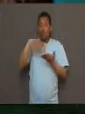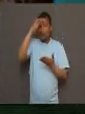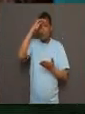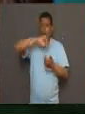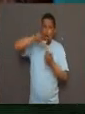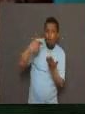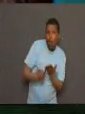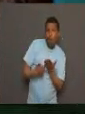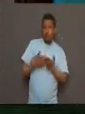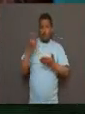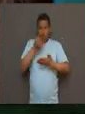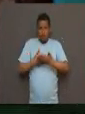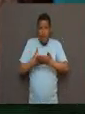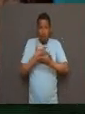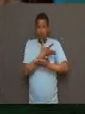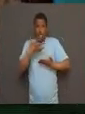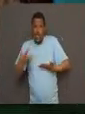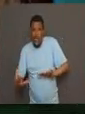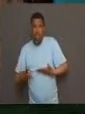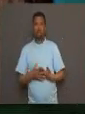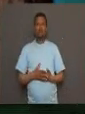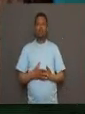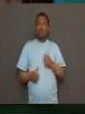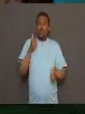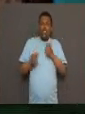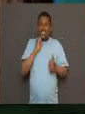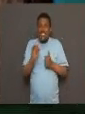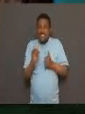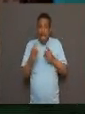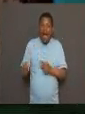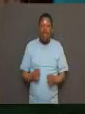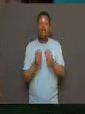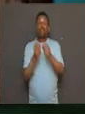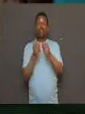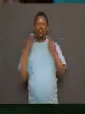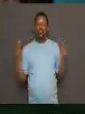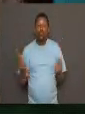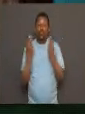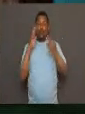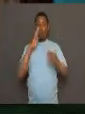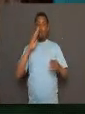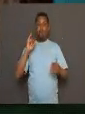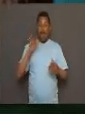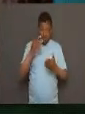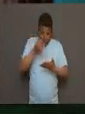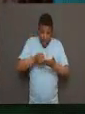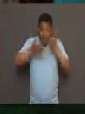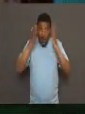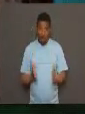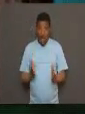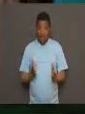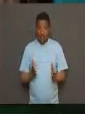Today, you learned about map projection, which is a technique used